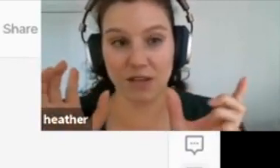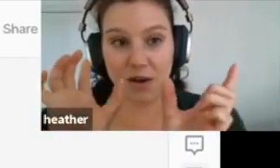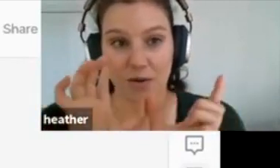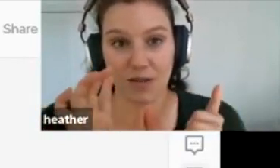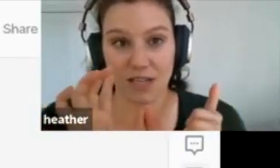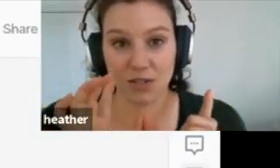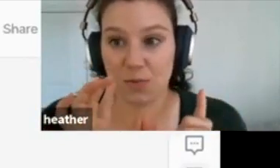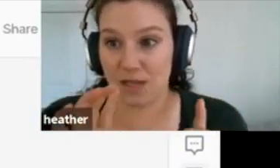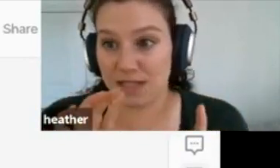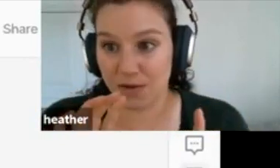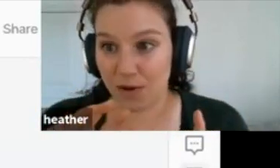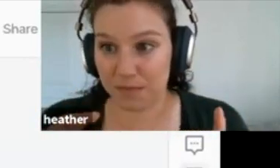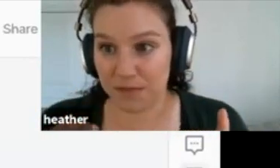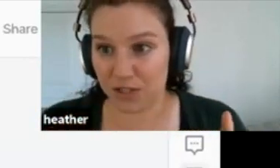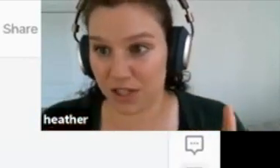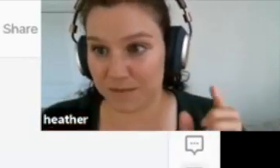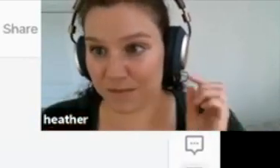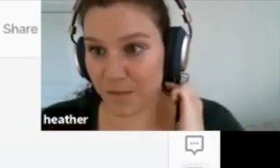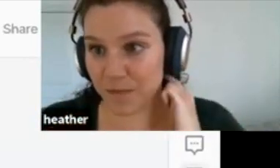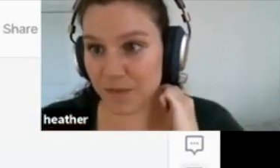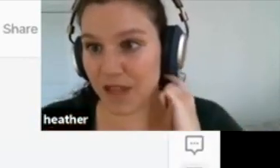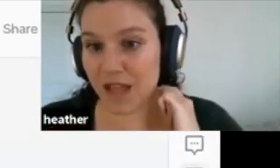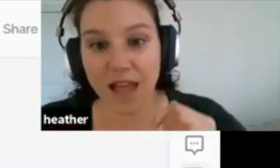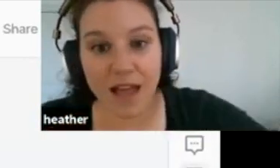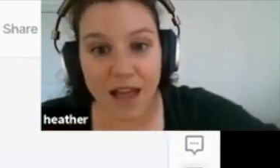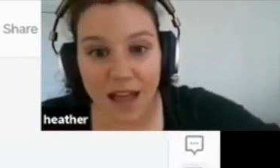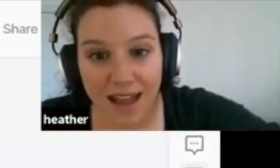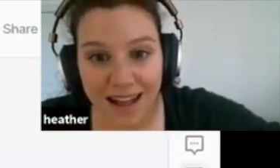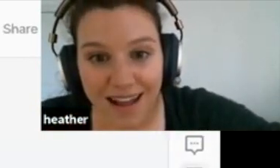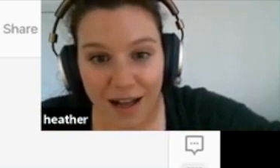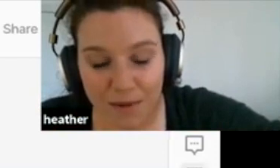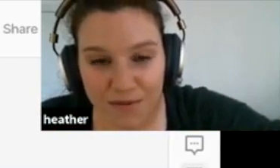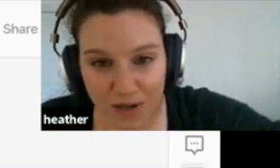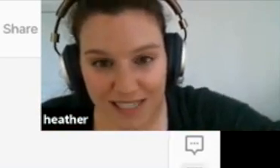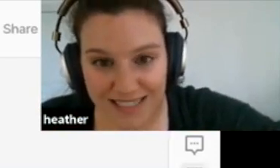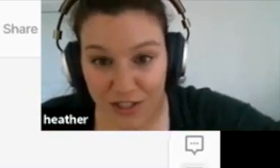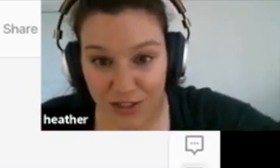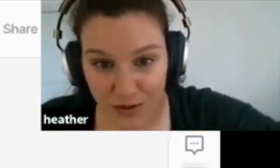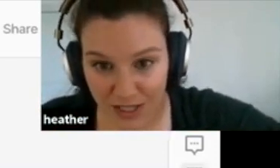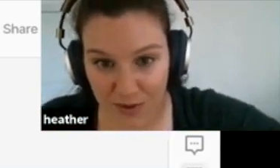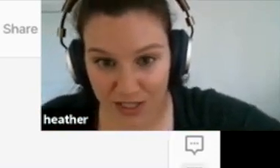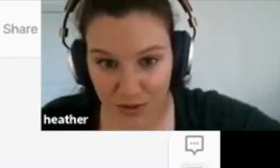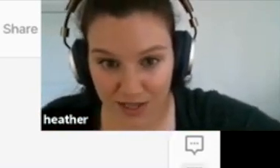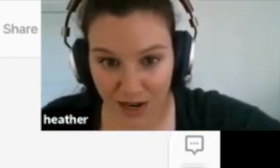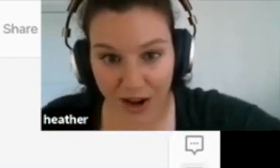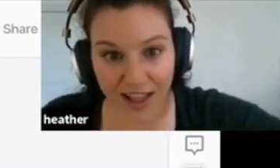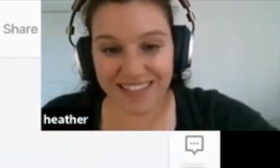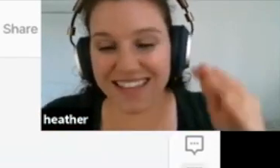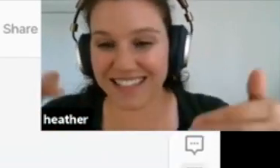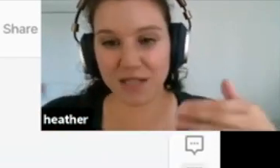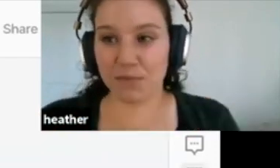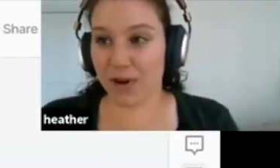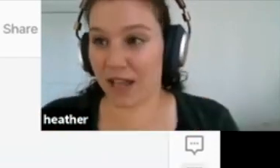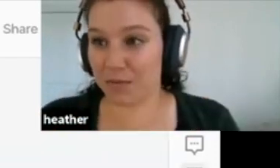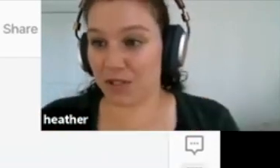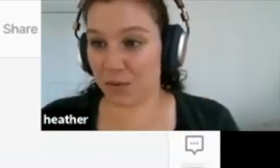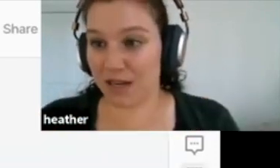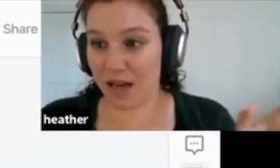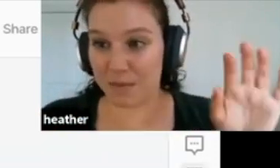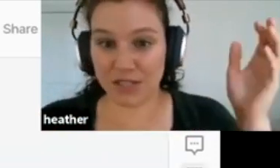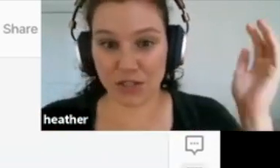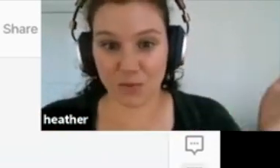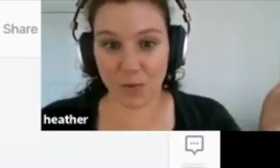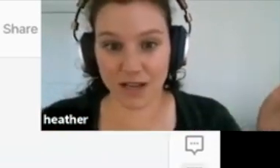and video into one single composition. Couple of organizational things we can do here. This is the break